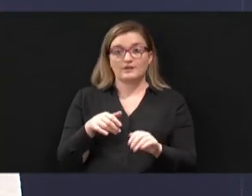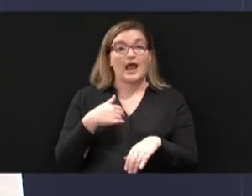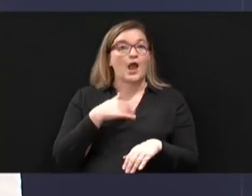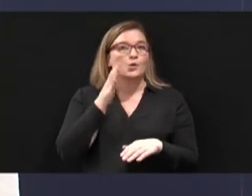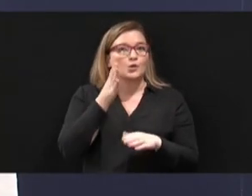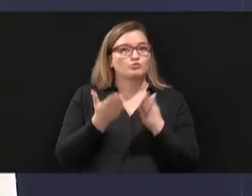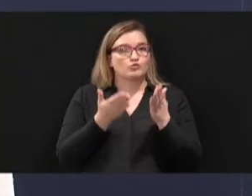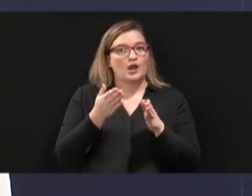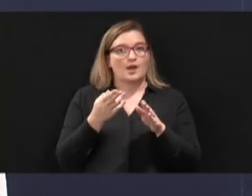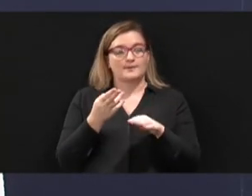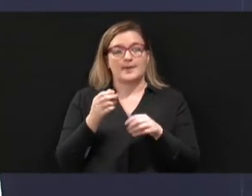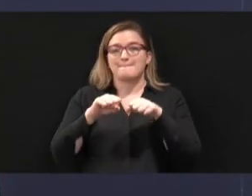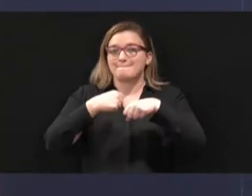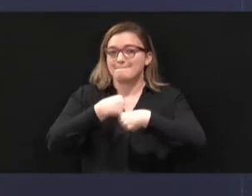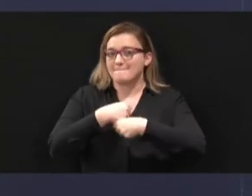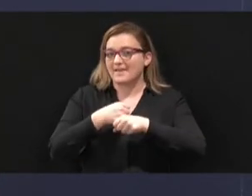everybody